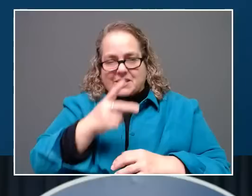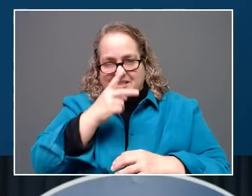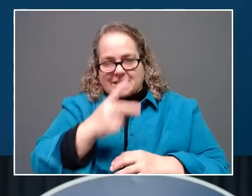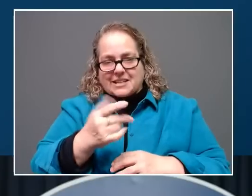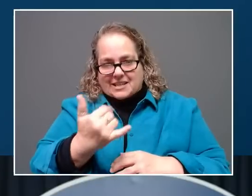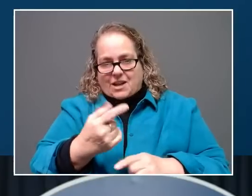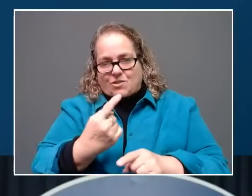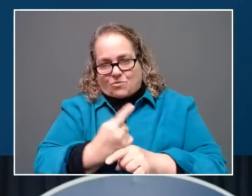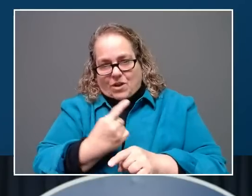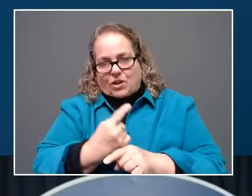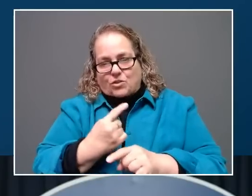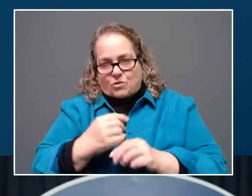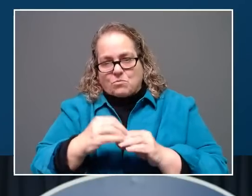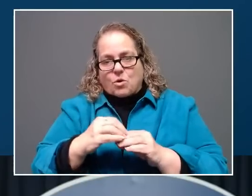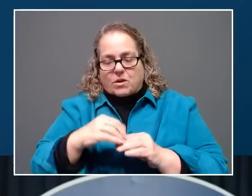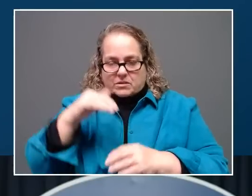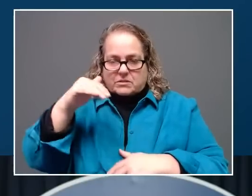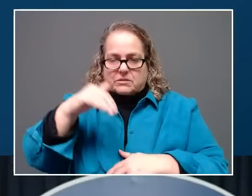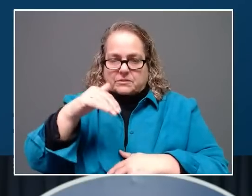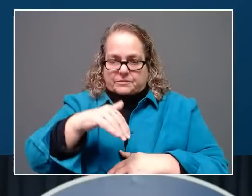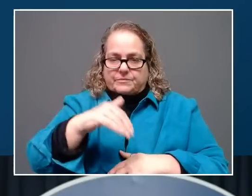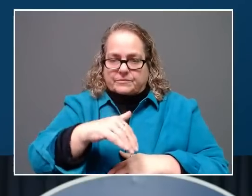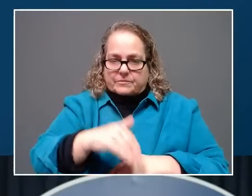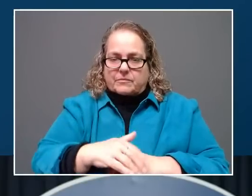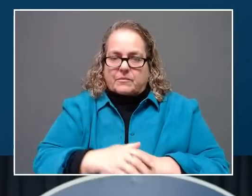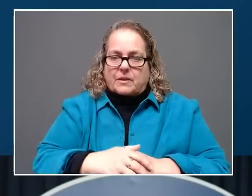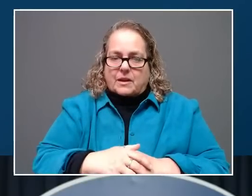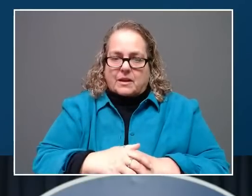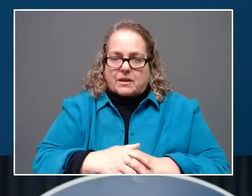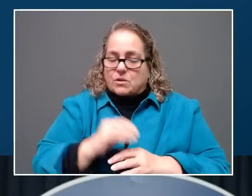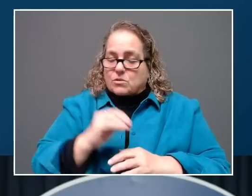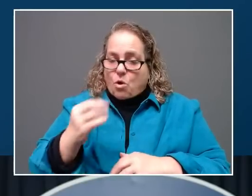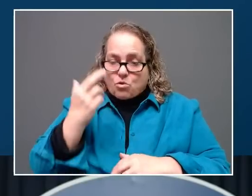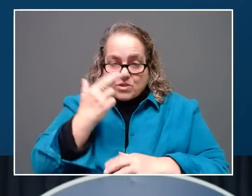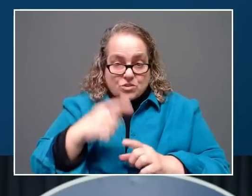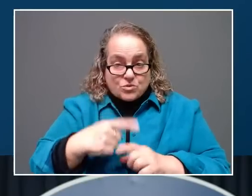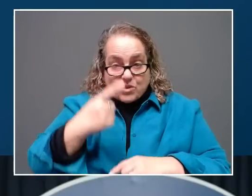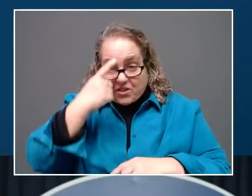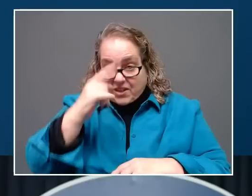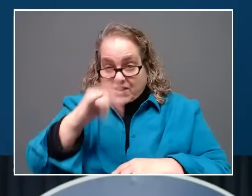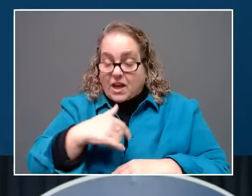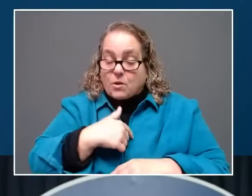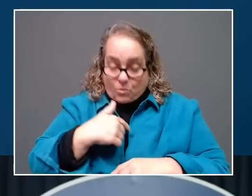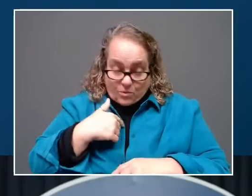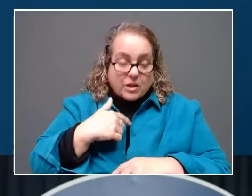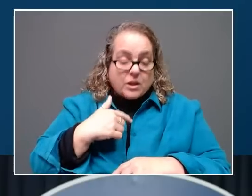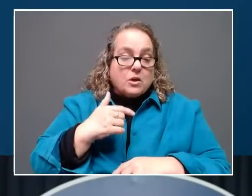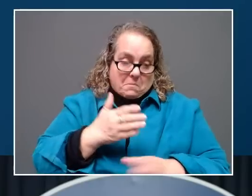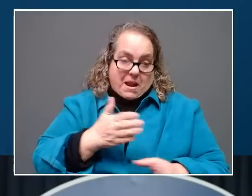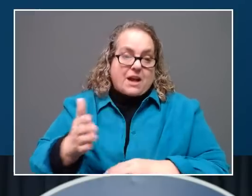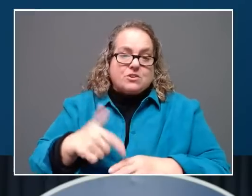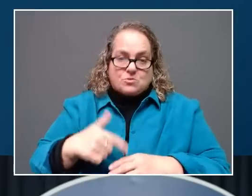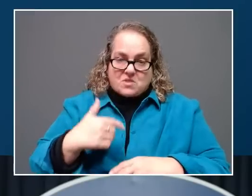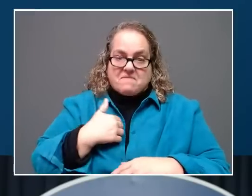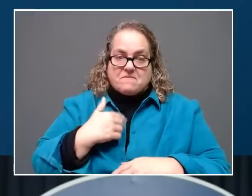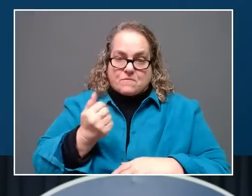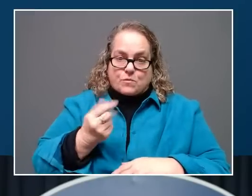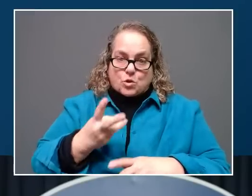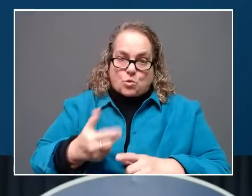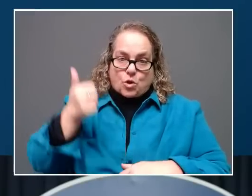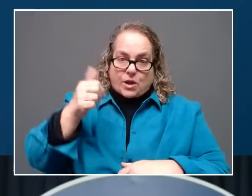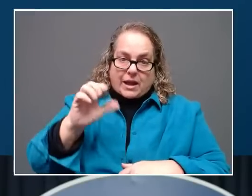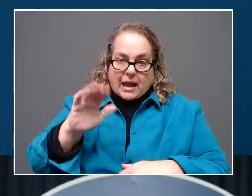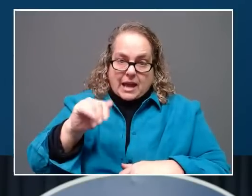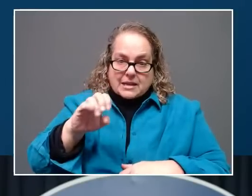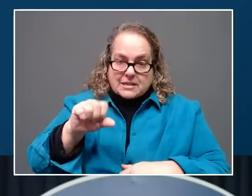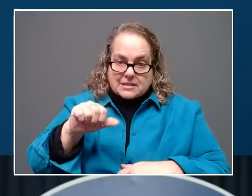curve. But for that, no reason to think that we won't have fewer cases this next week than we had